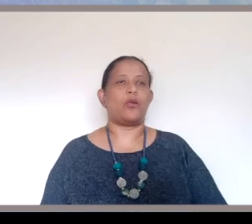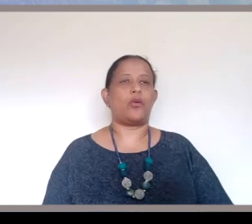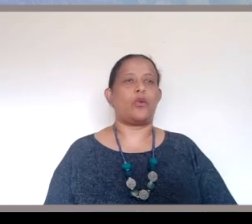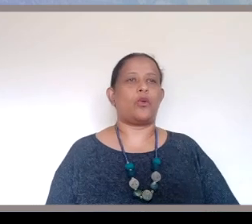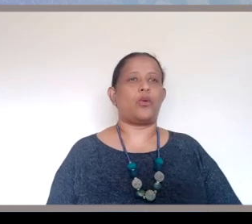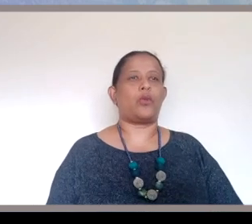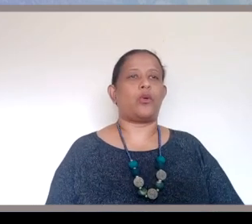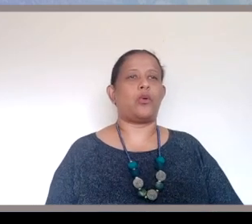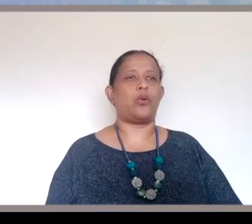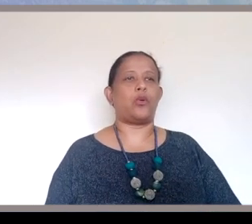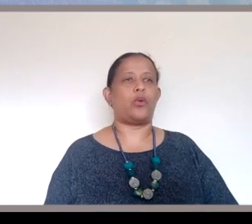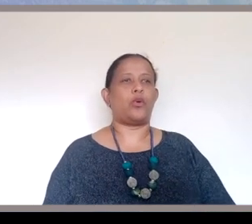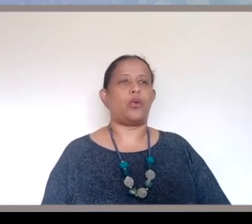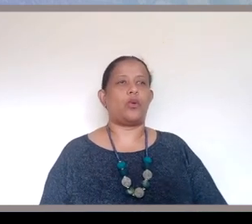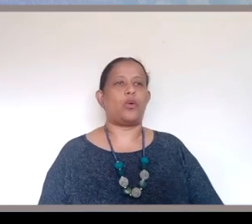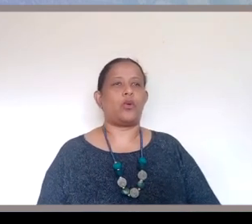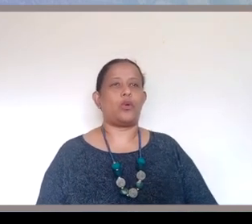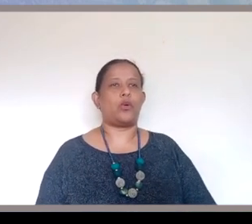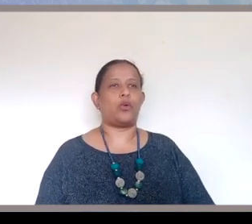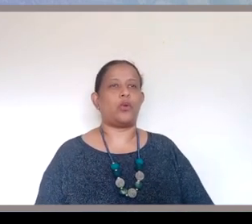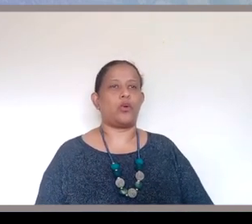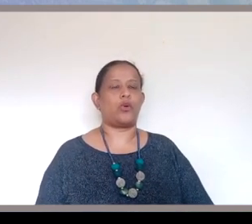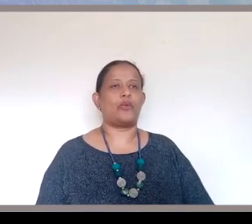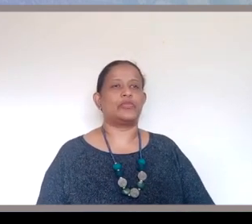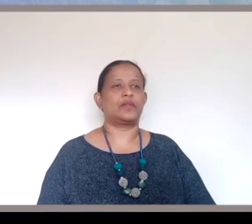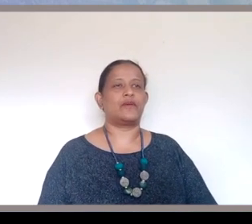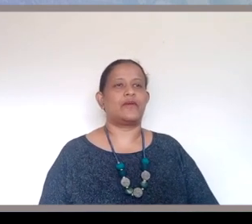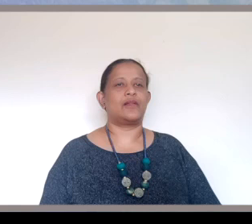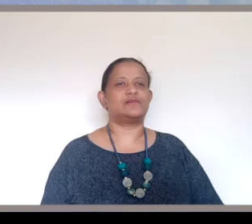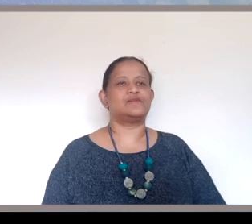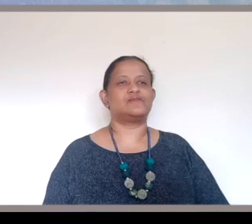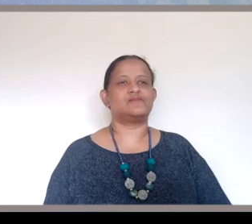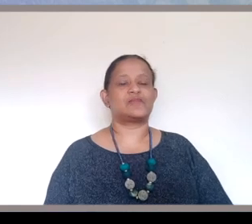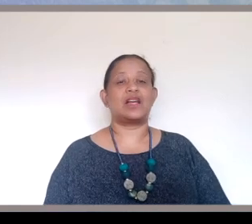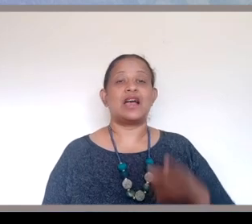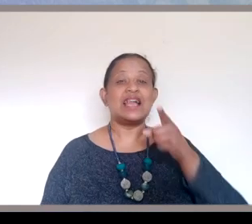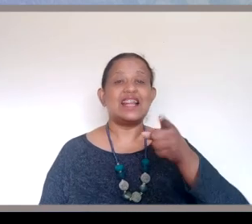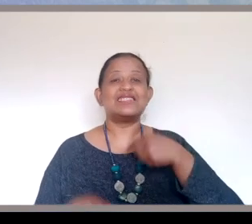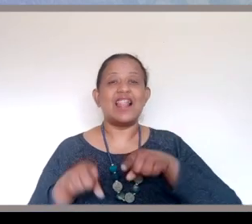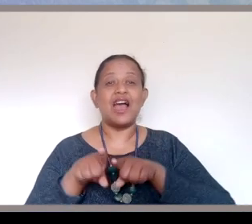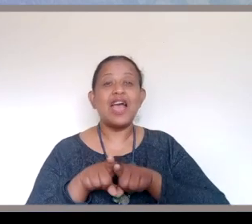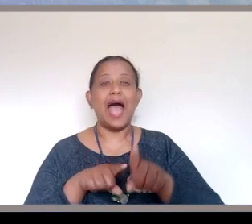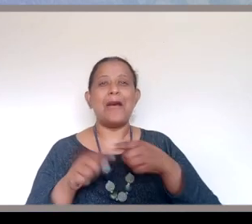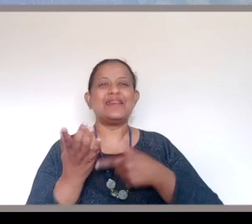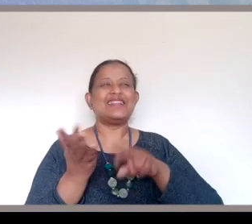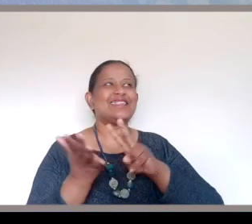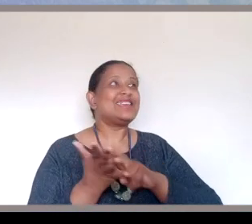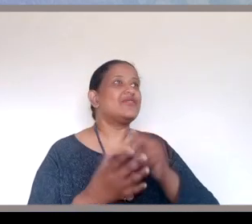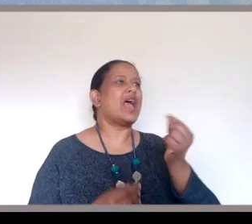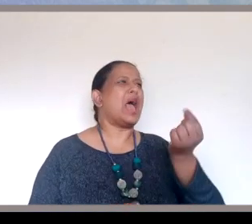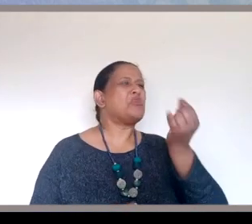what starts in your mind eventually comes out in your life. It always begins in the